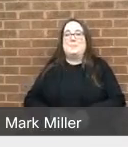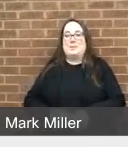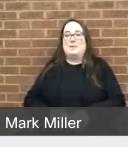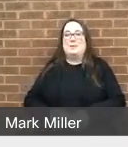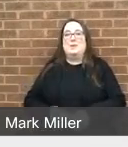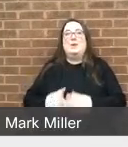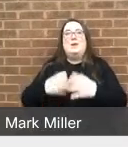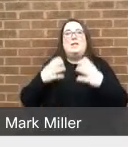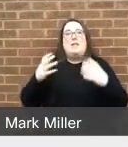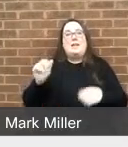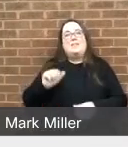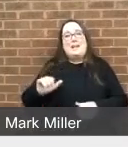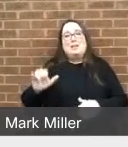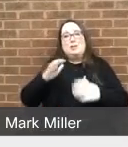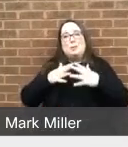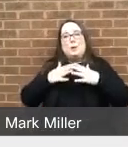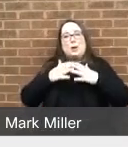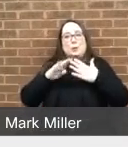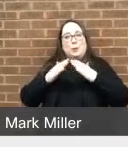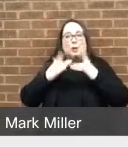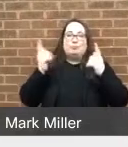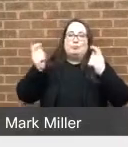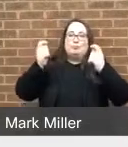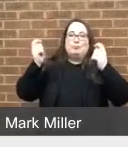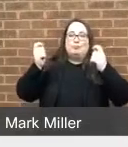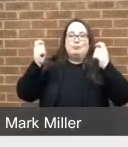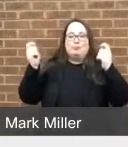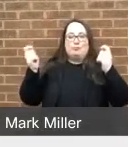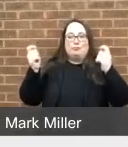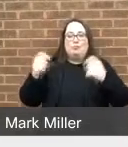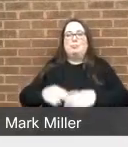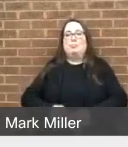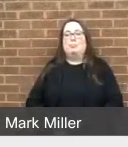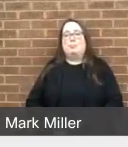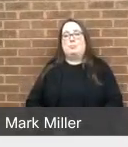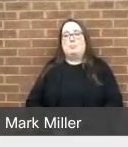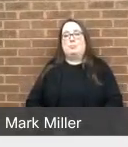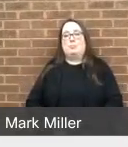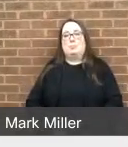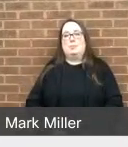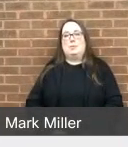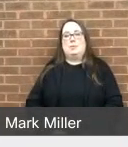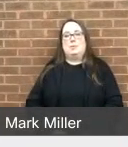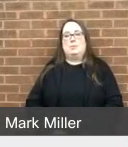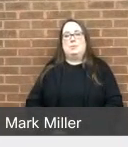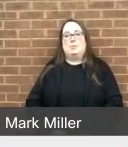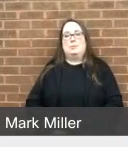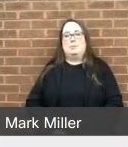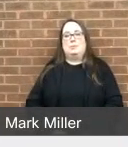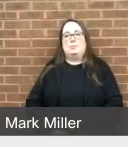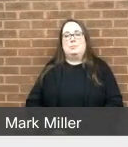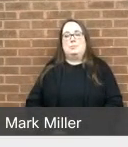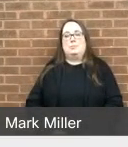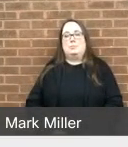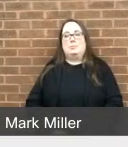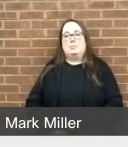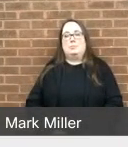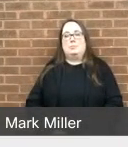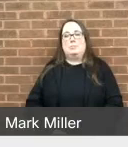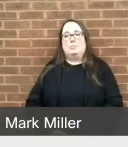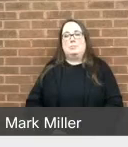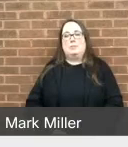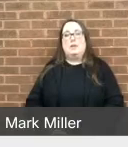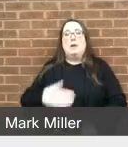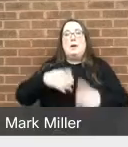American communities celebrating, and then it's my honor to have to participate in